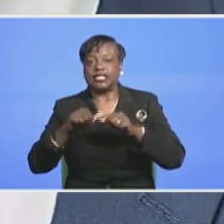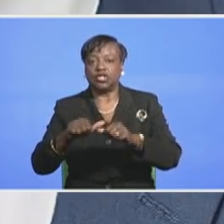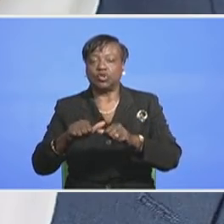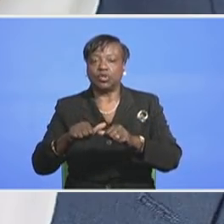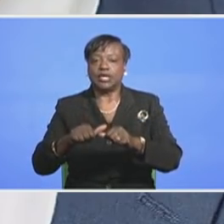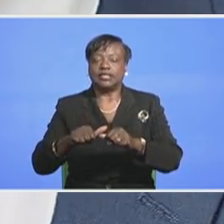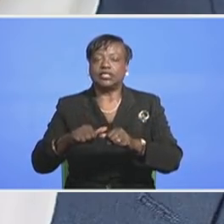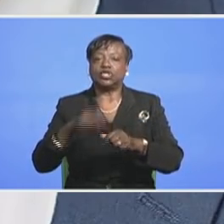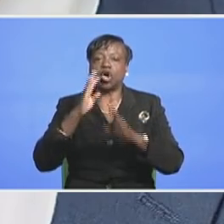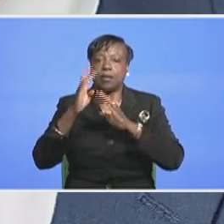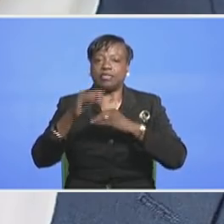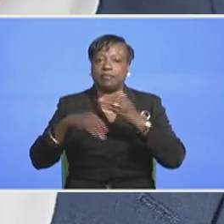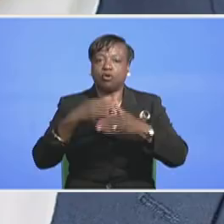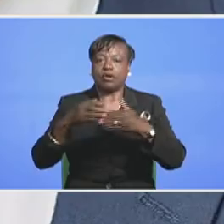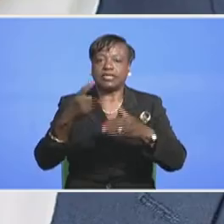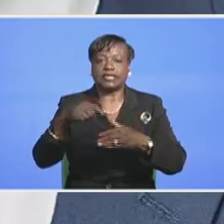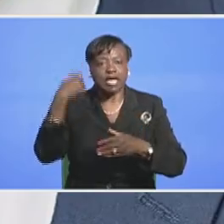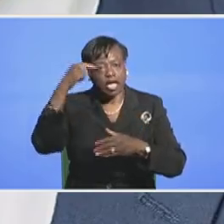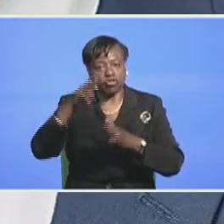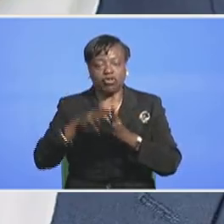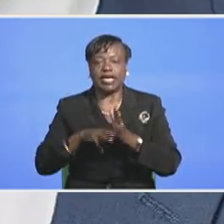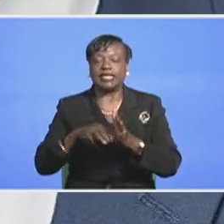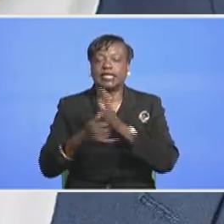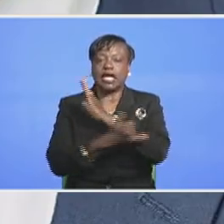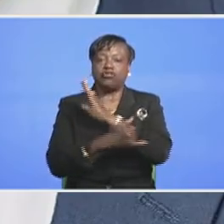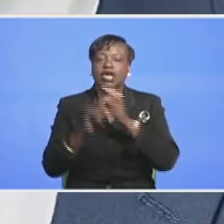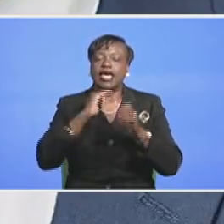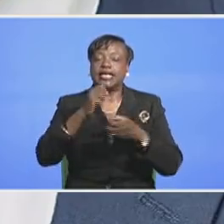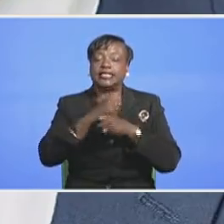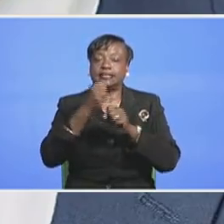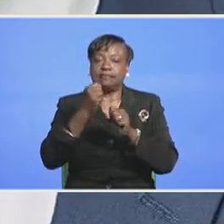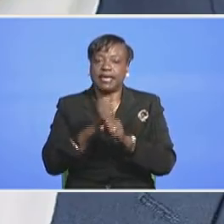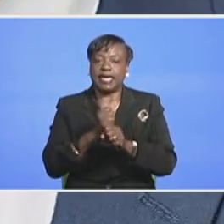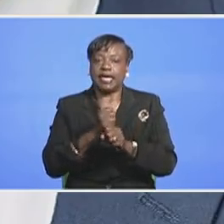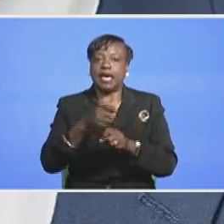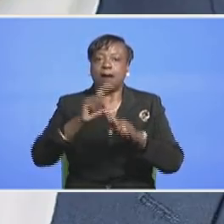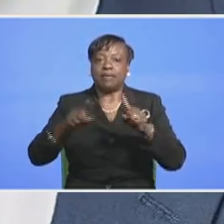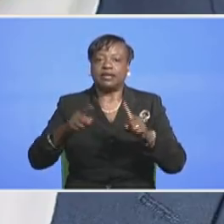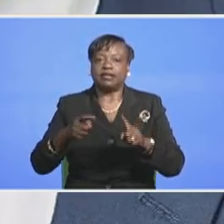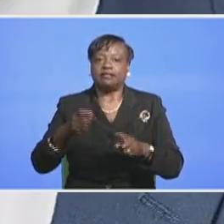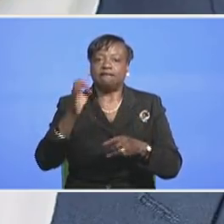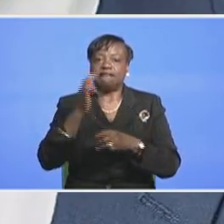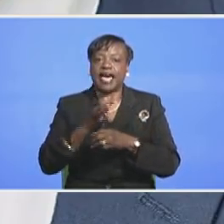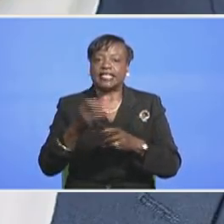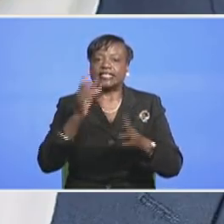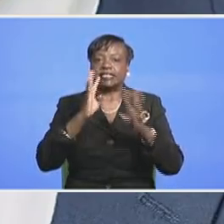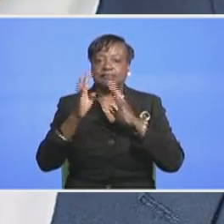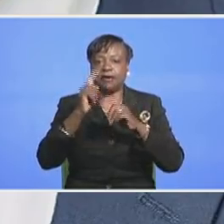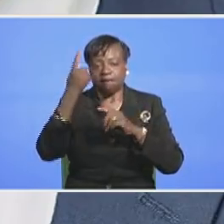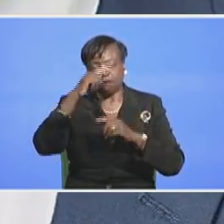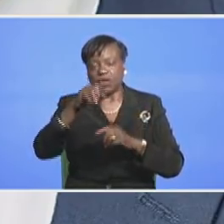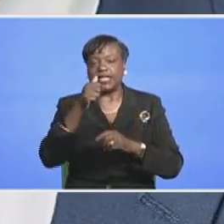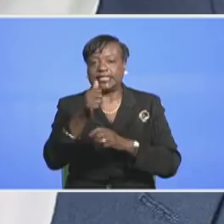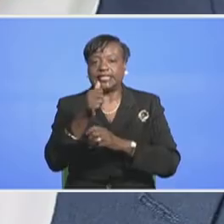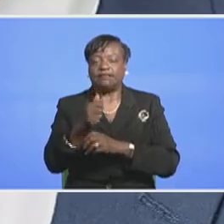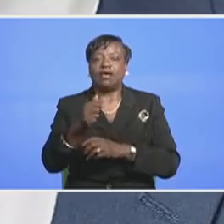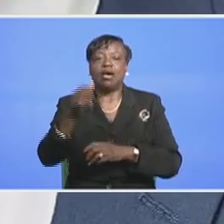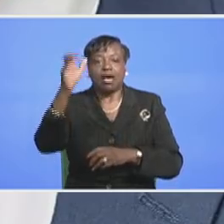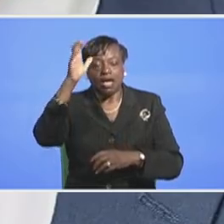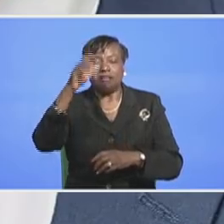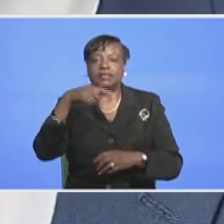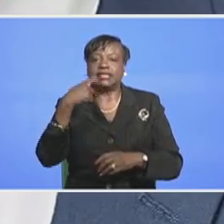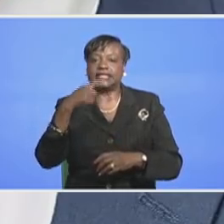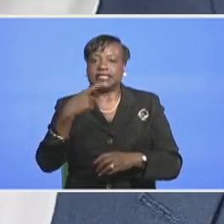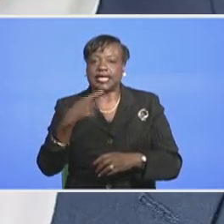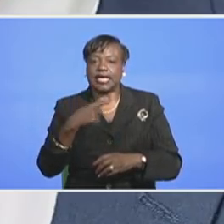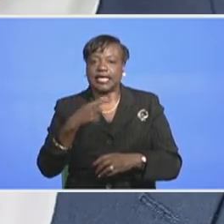they don't see it benefiting them. However, he says the facts speak for itself. Under the FNM, Culmer says Bahamians are seeing steps to